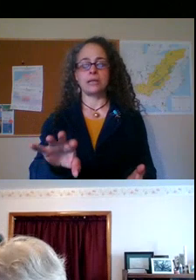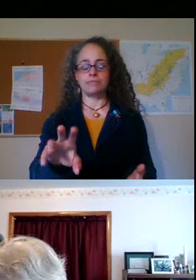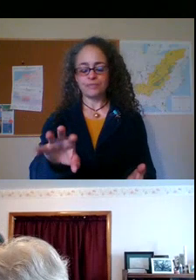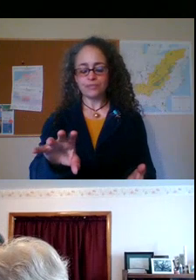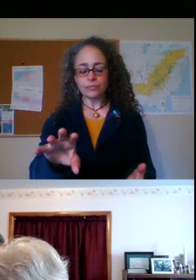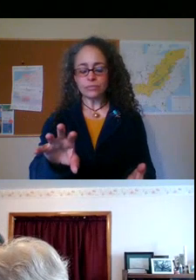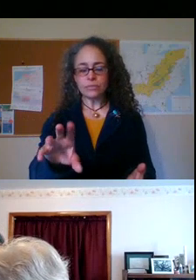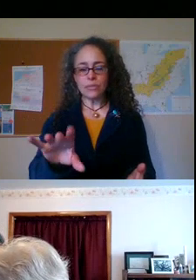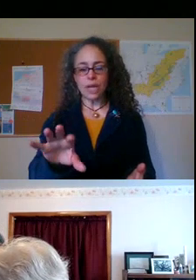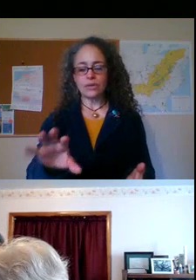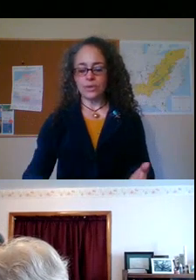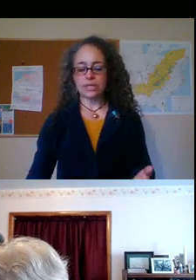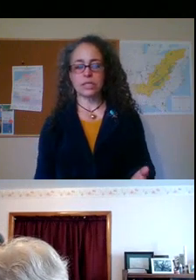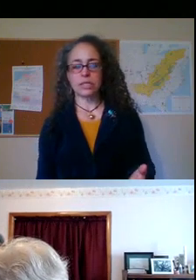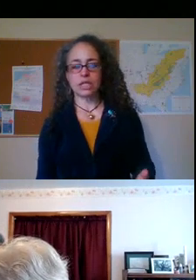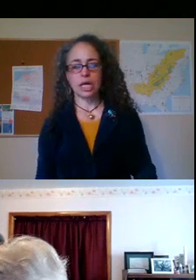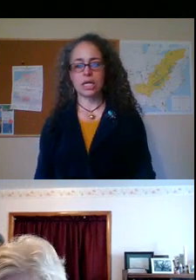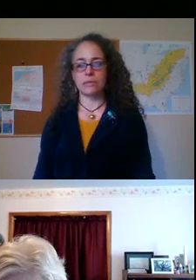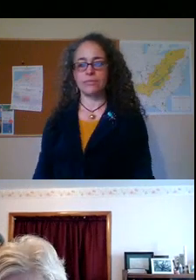this